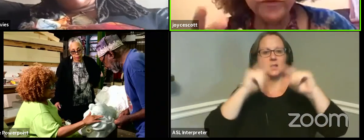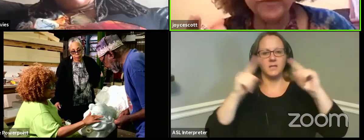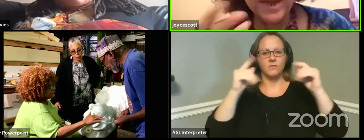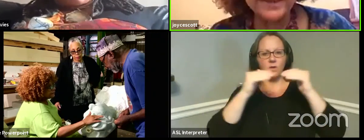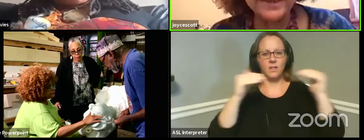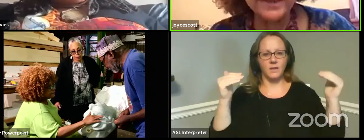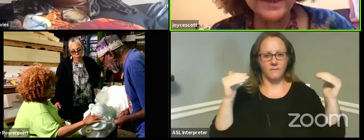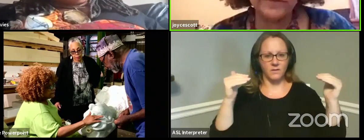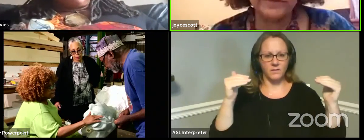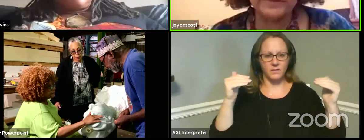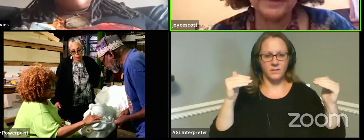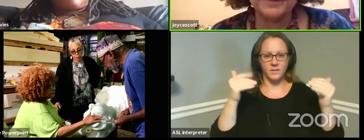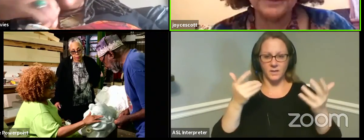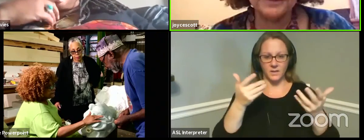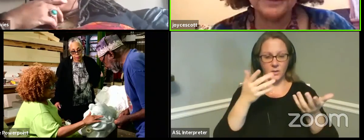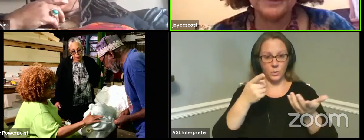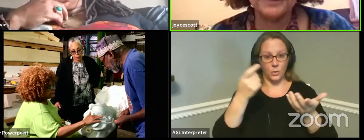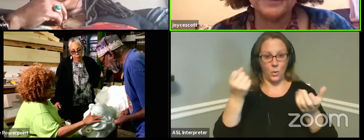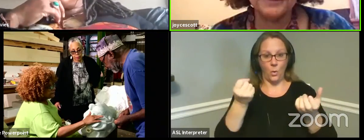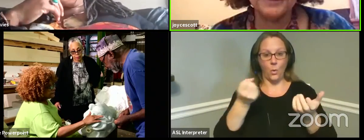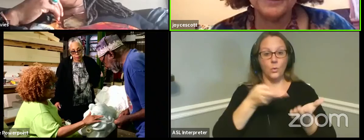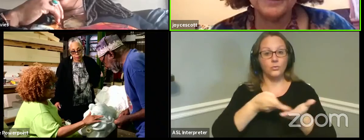It's the truth right there in your own hands.